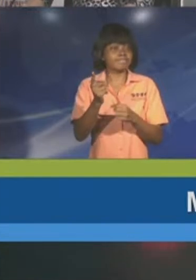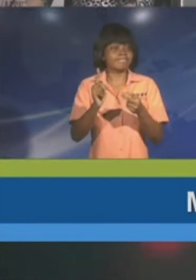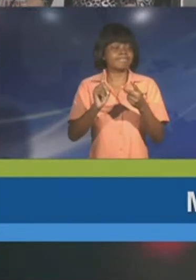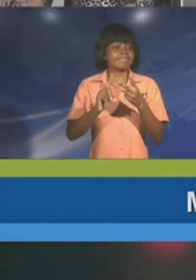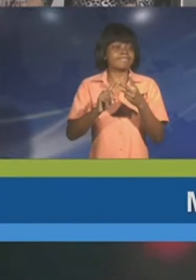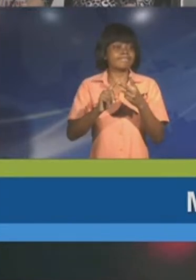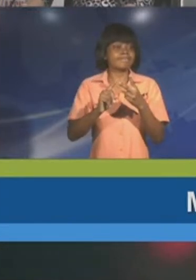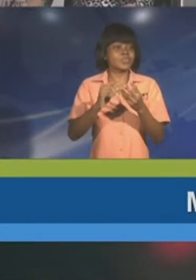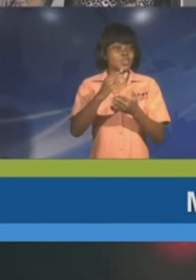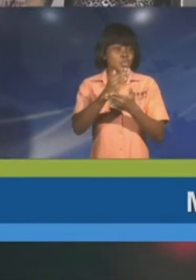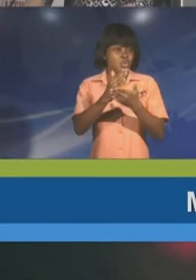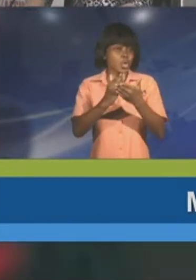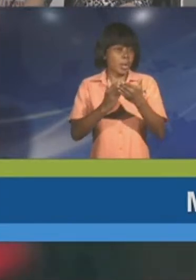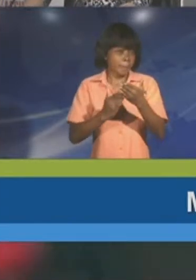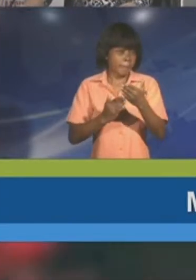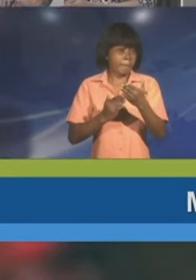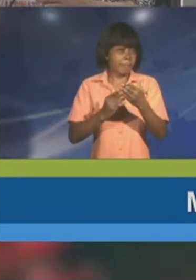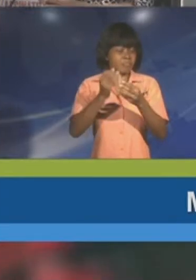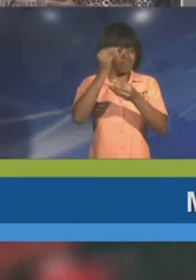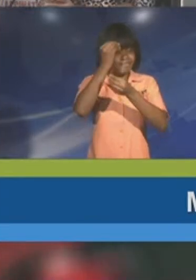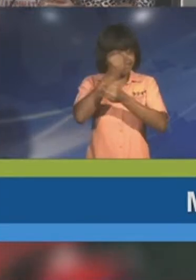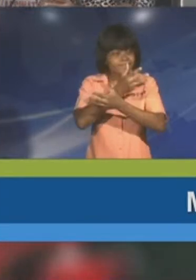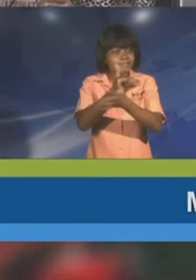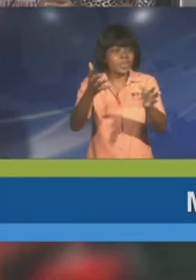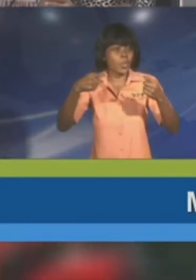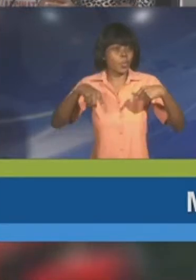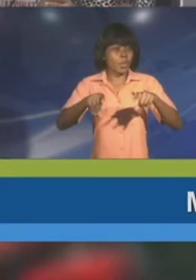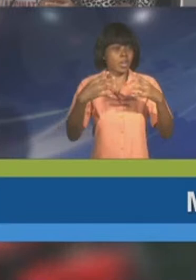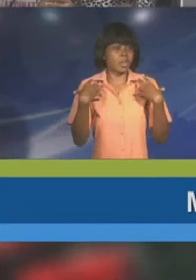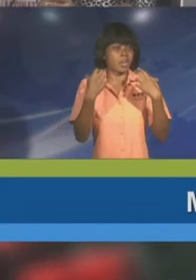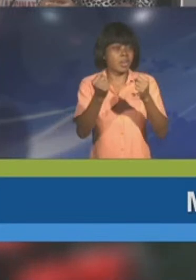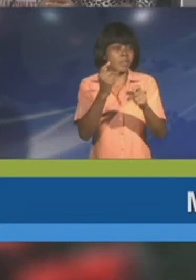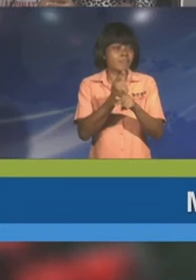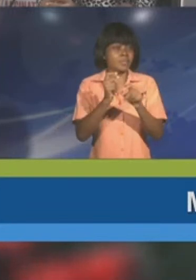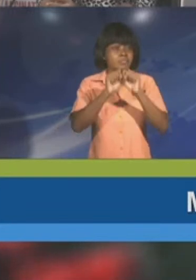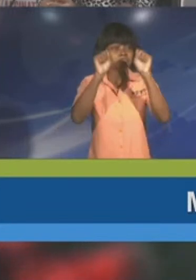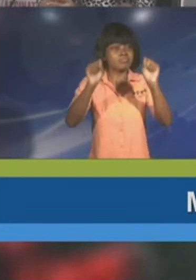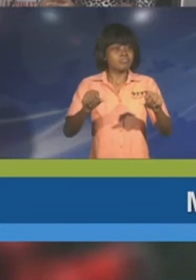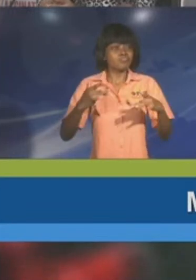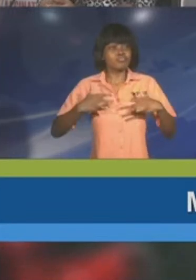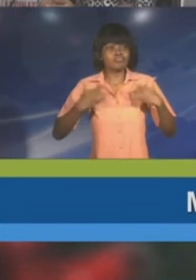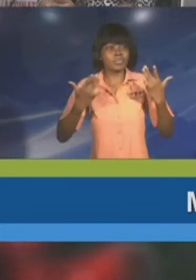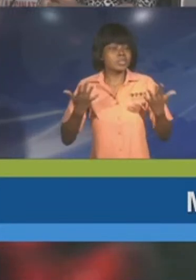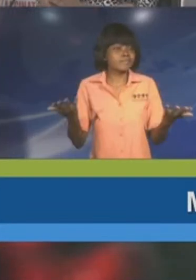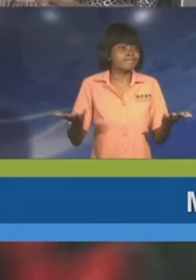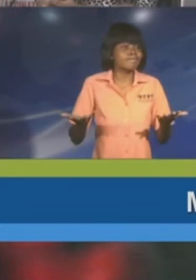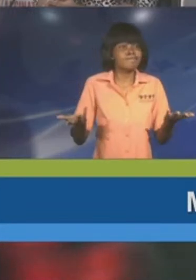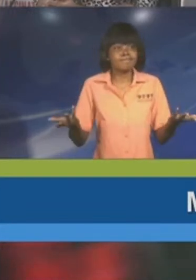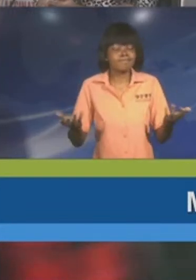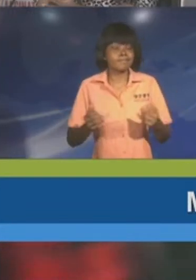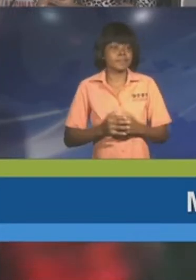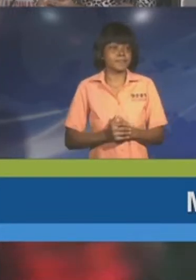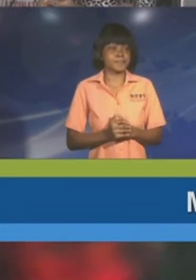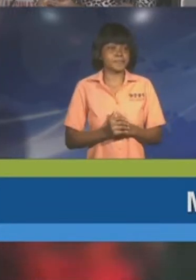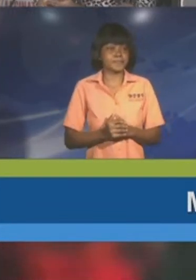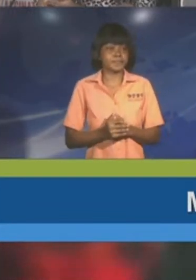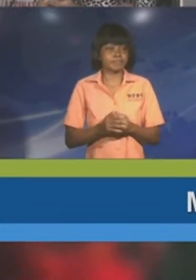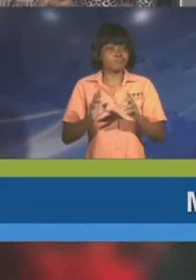in the parallel healthcare system. So I'll start with a summary of the COVID-19 dashboard